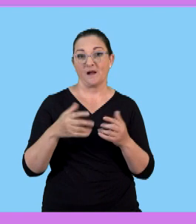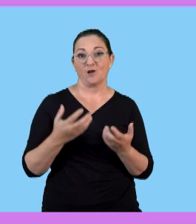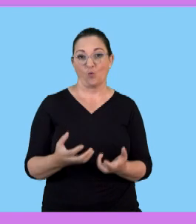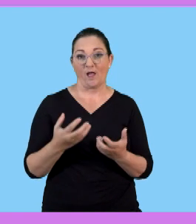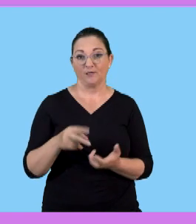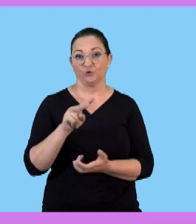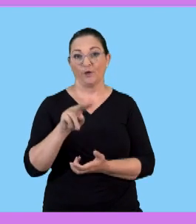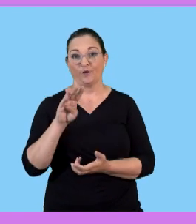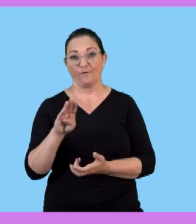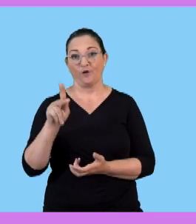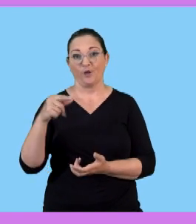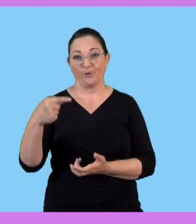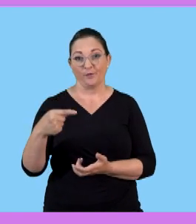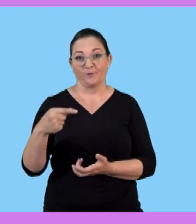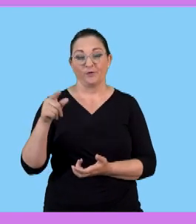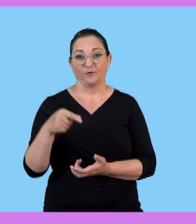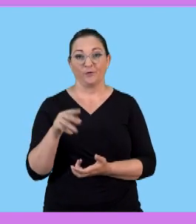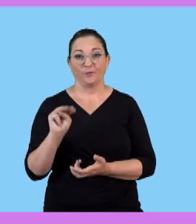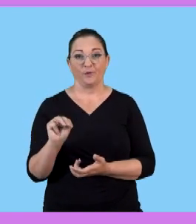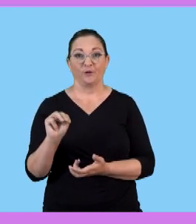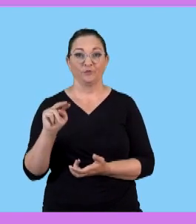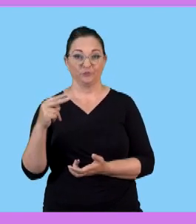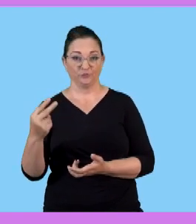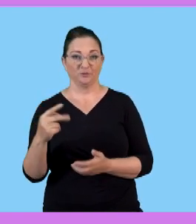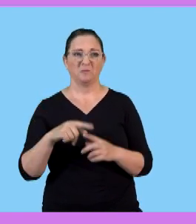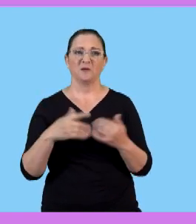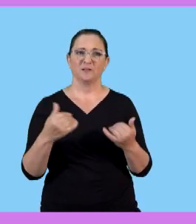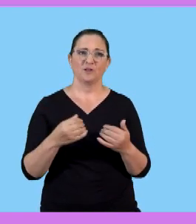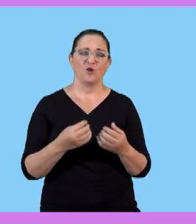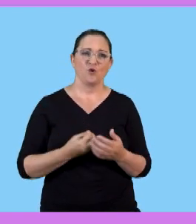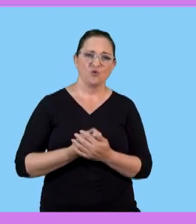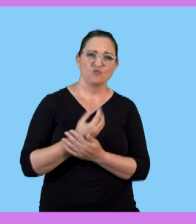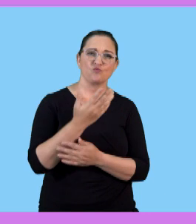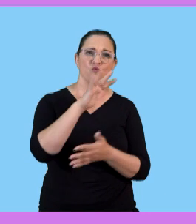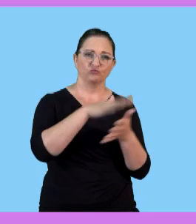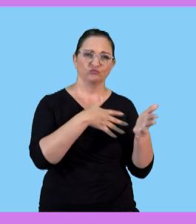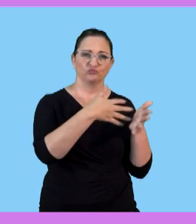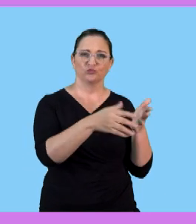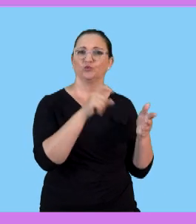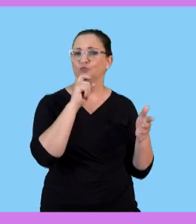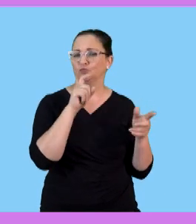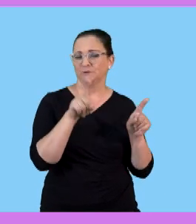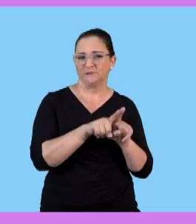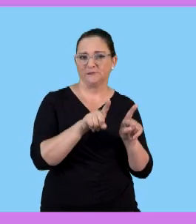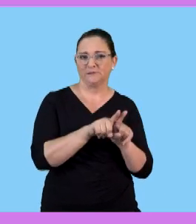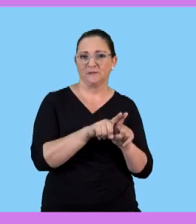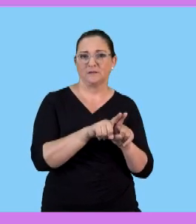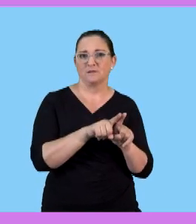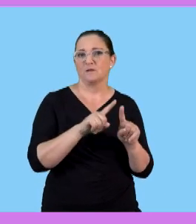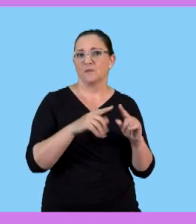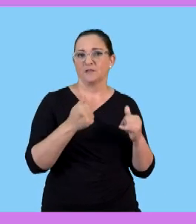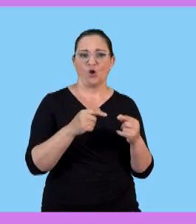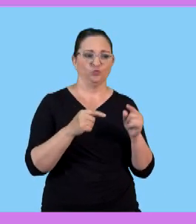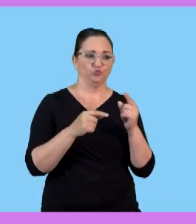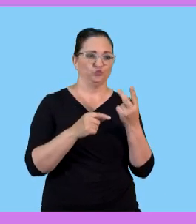falls. We know with a growth chart, it works exactly like any other graph, right? Where we have the 2 points,